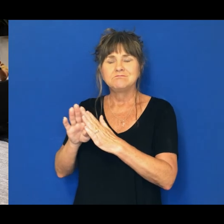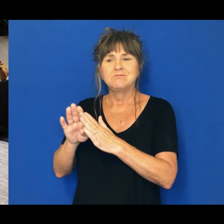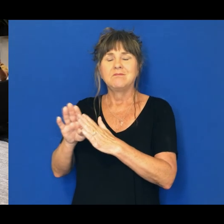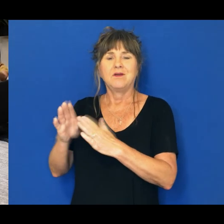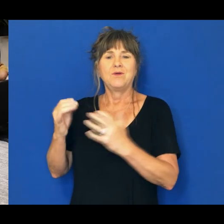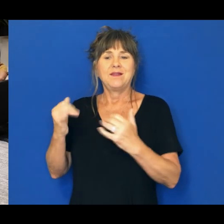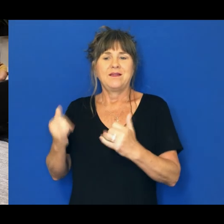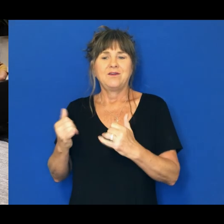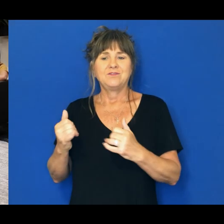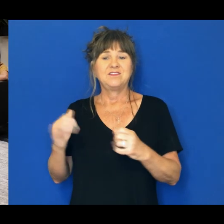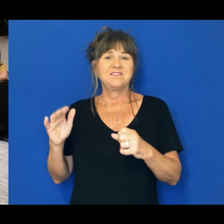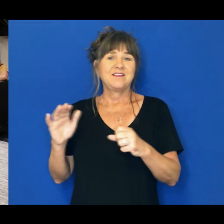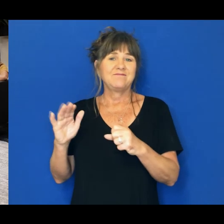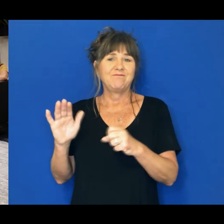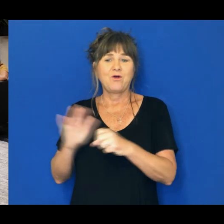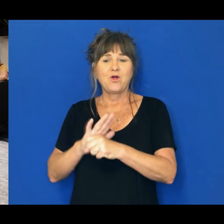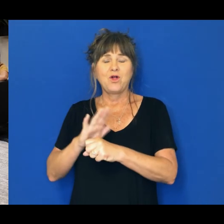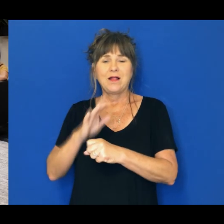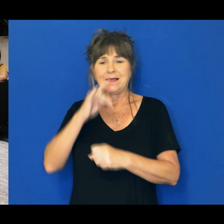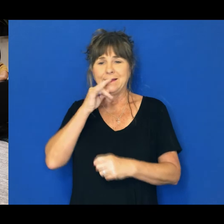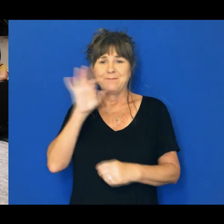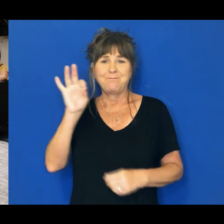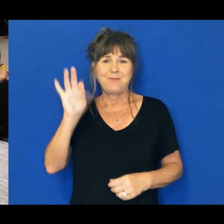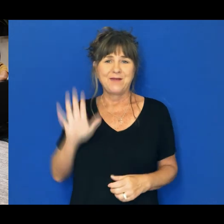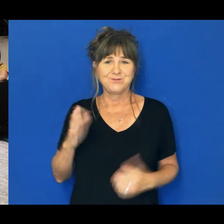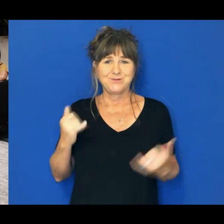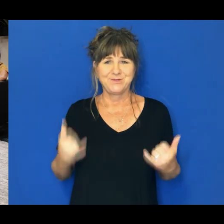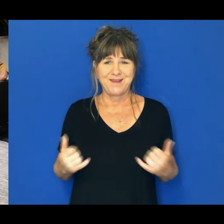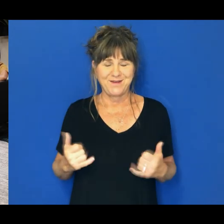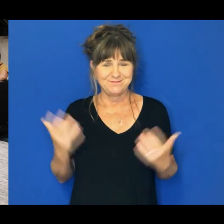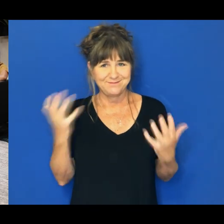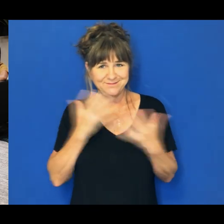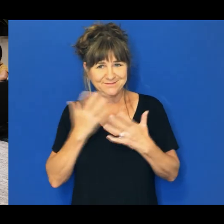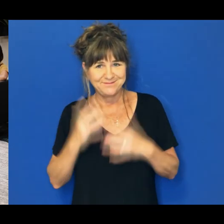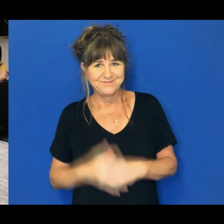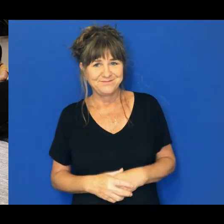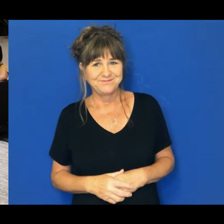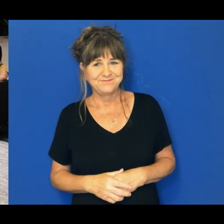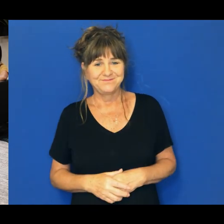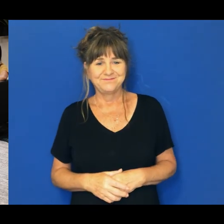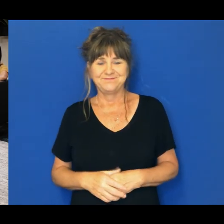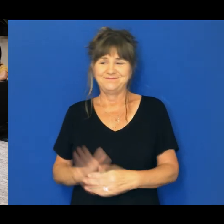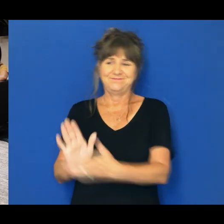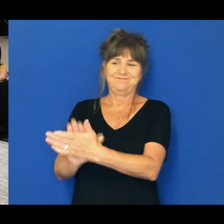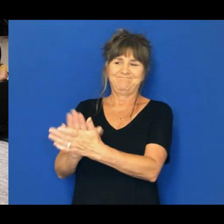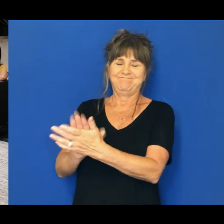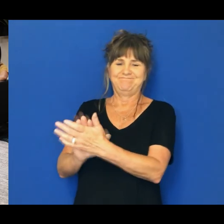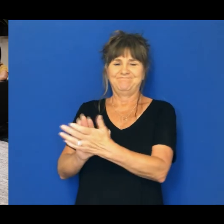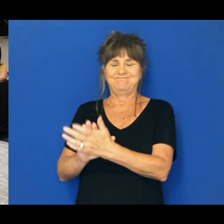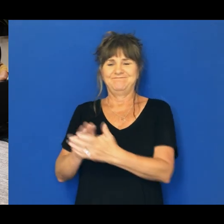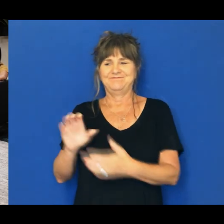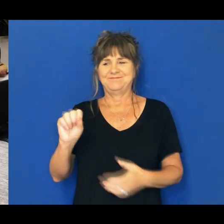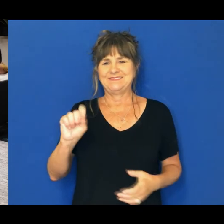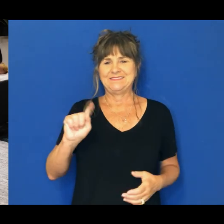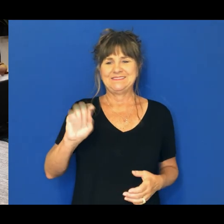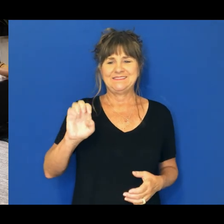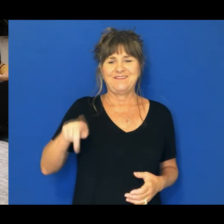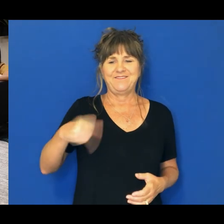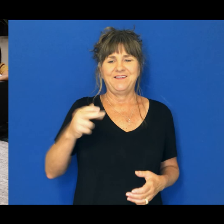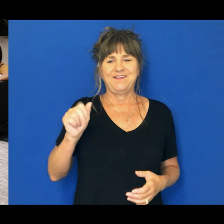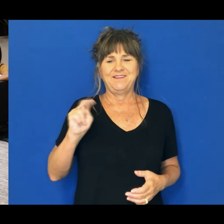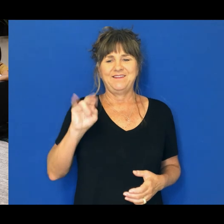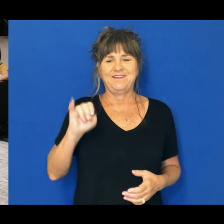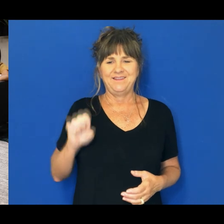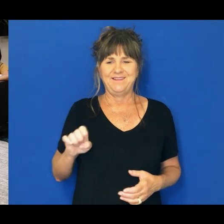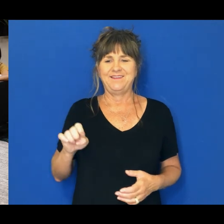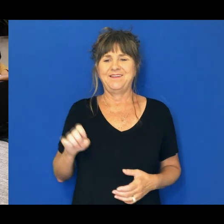space to the point where now she's a kids pastor at East County. It's pretty amazing. Yeah, shout out to Stephanie. I saw her host a couple of weeks